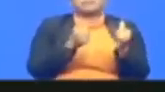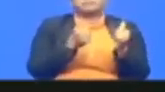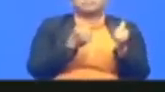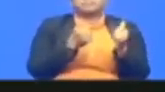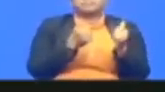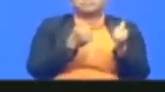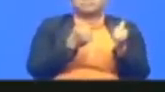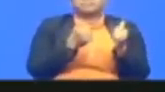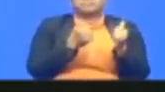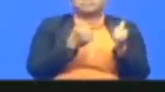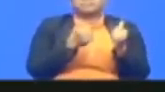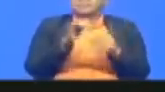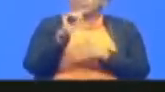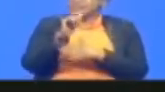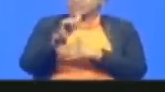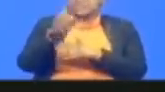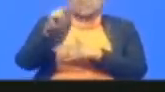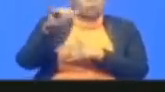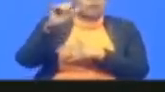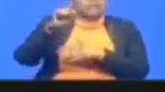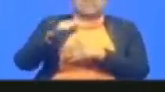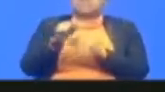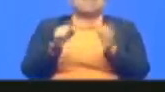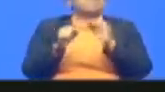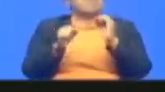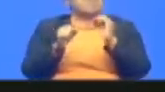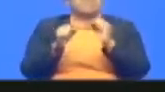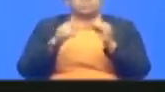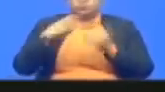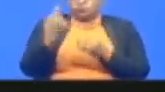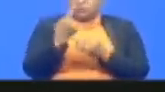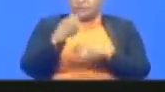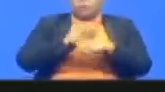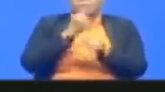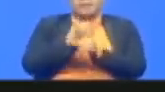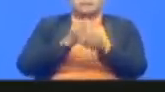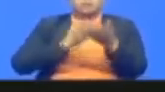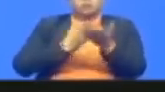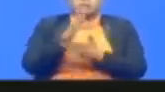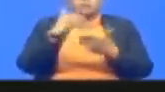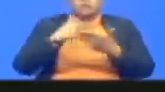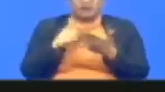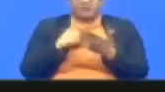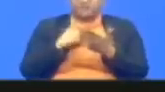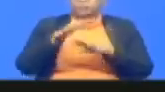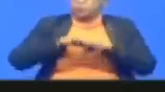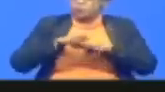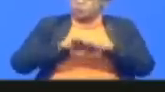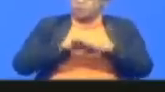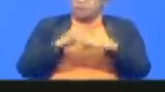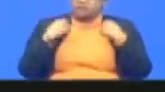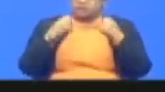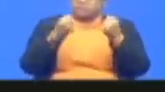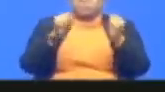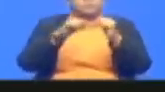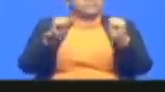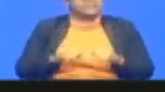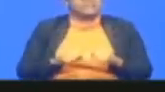even NYS. The critical thing is to make sure that we have an efficient transport system, very